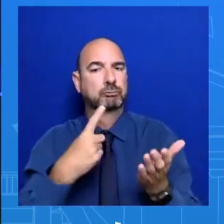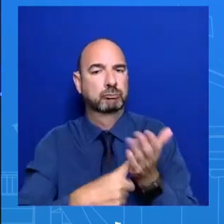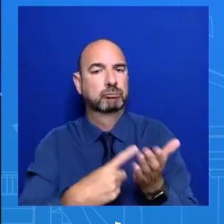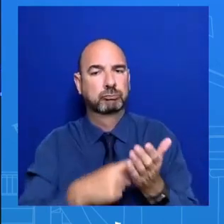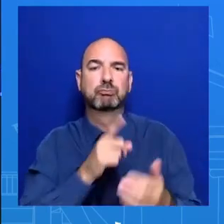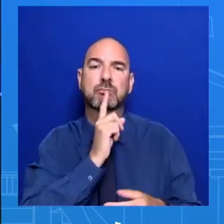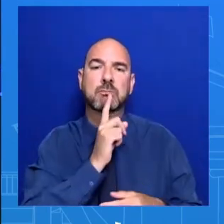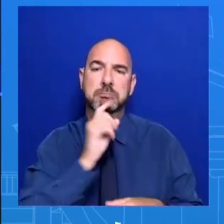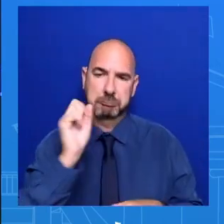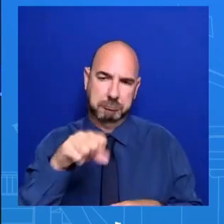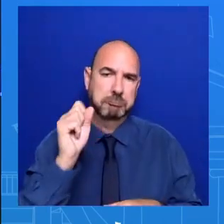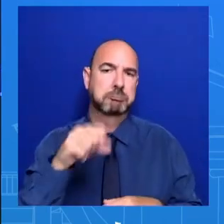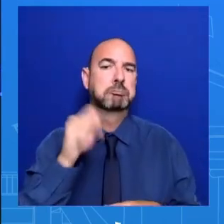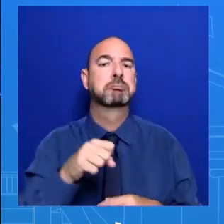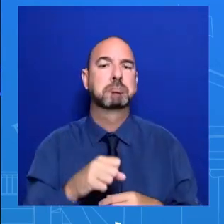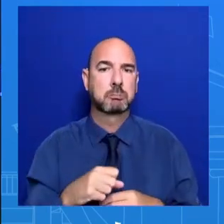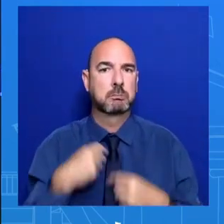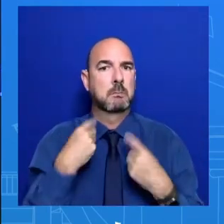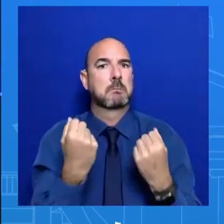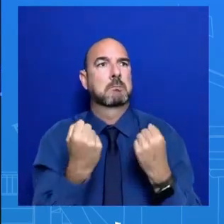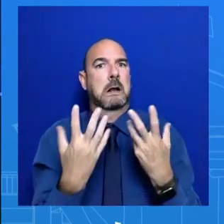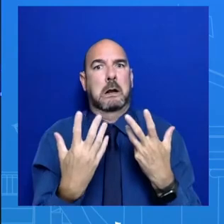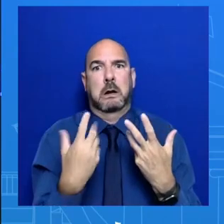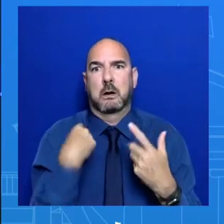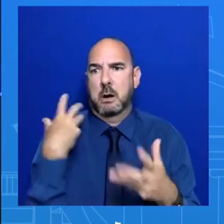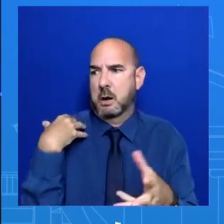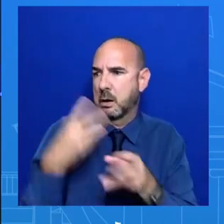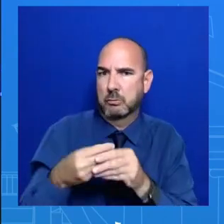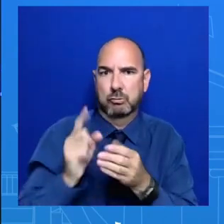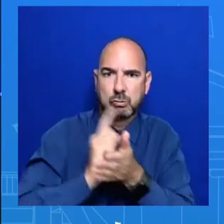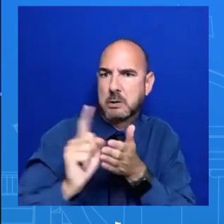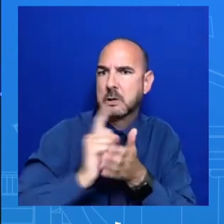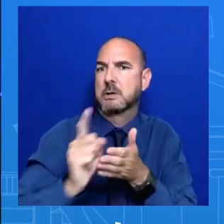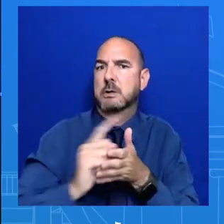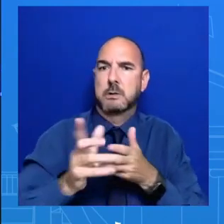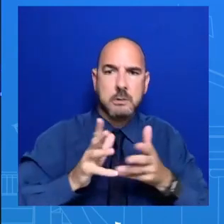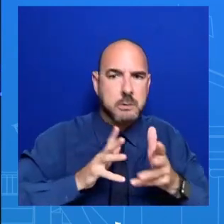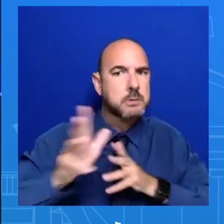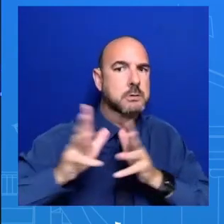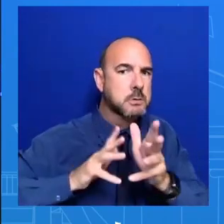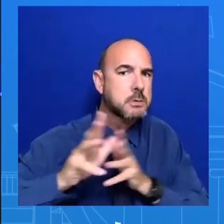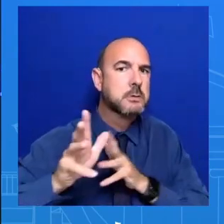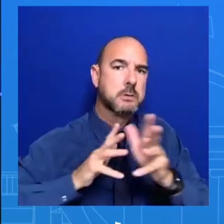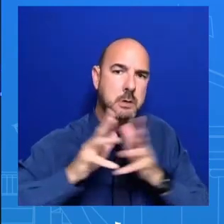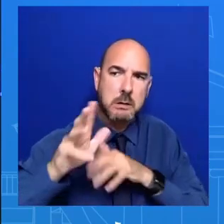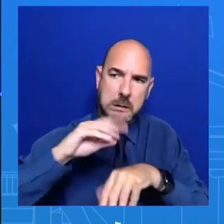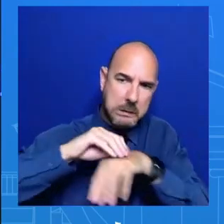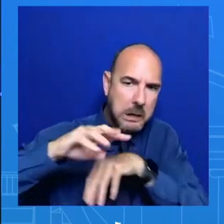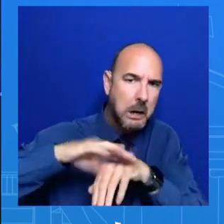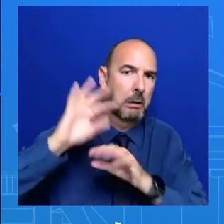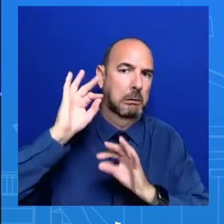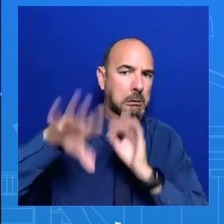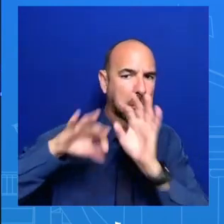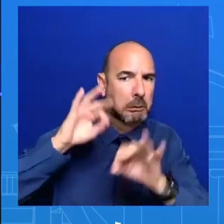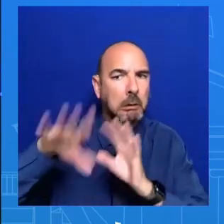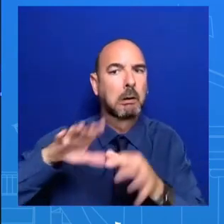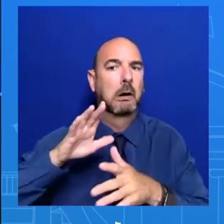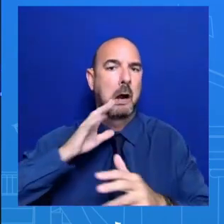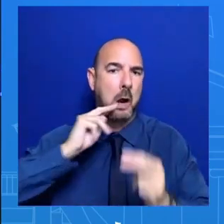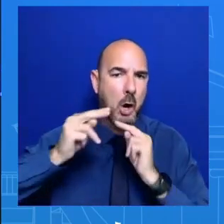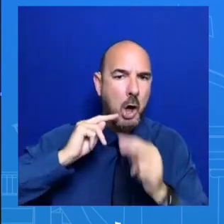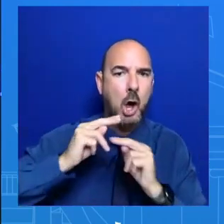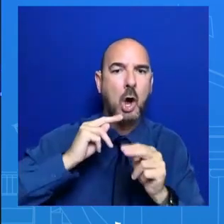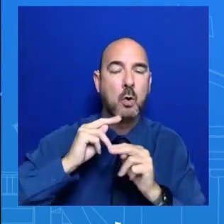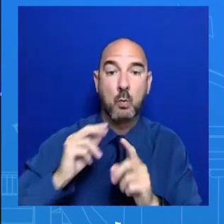now, as I've discussed with you from this podium, of discussions on a professional basis about Rafah and about how Israel can achieve